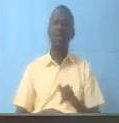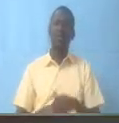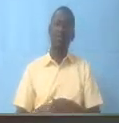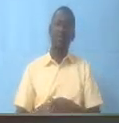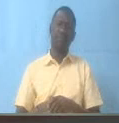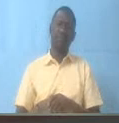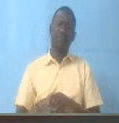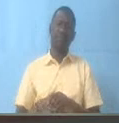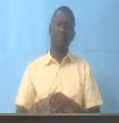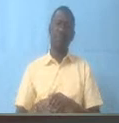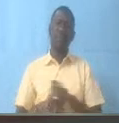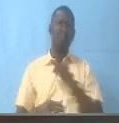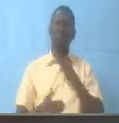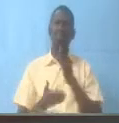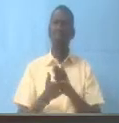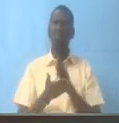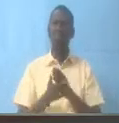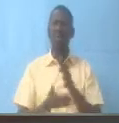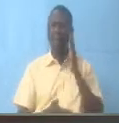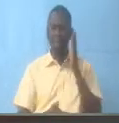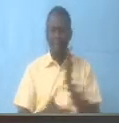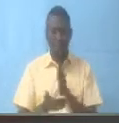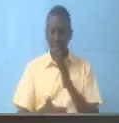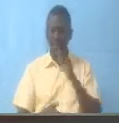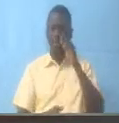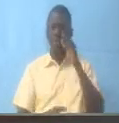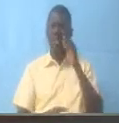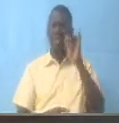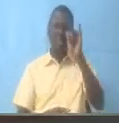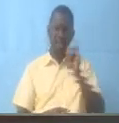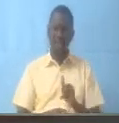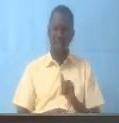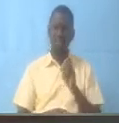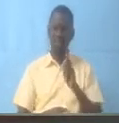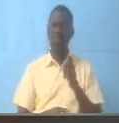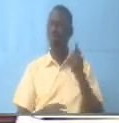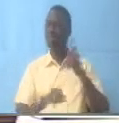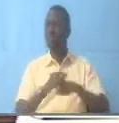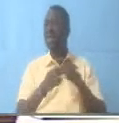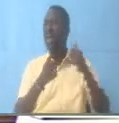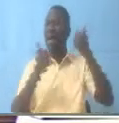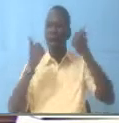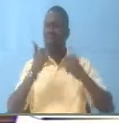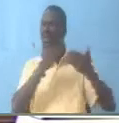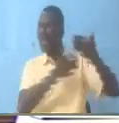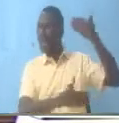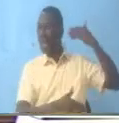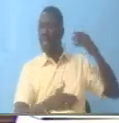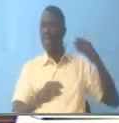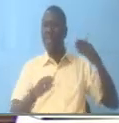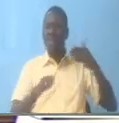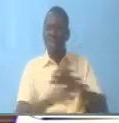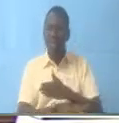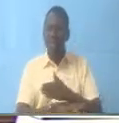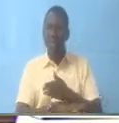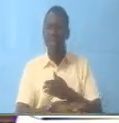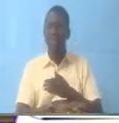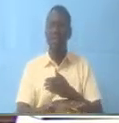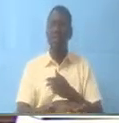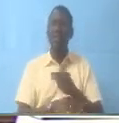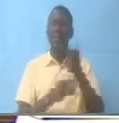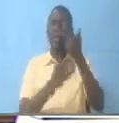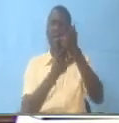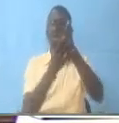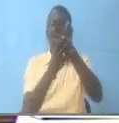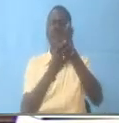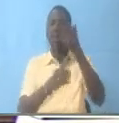been sometime in the late 80s or early 90s. Manuma wax nag kañ la de waaye daal mun naa amat ci